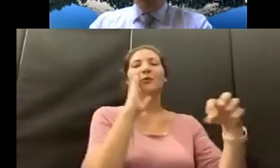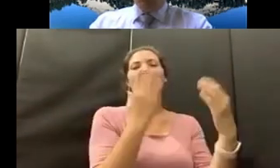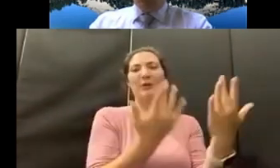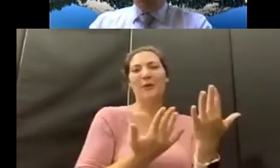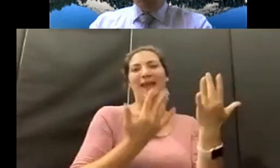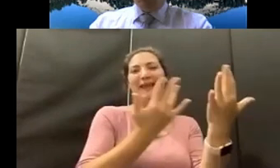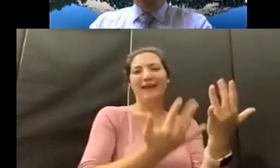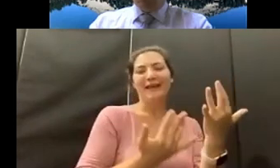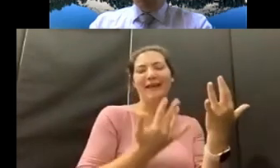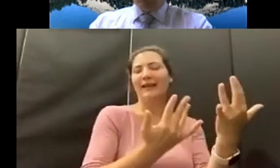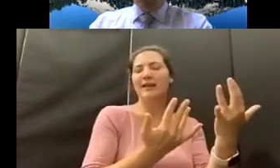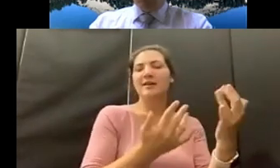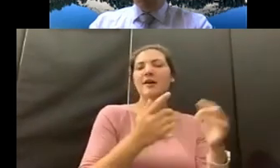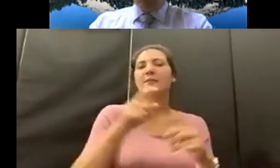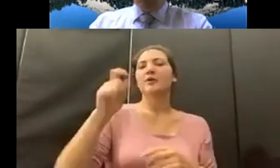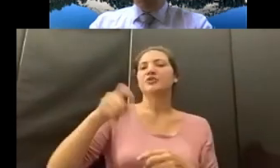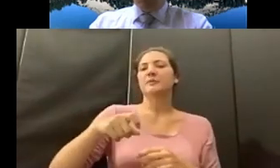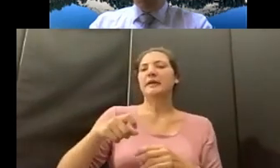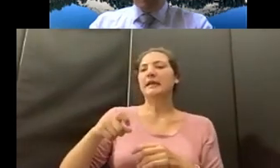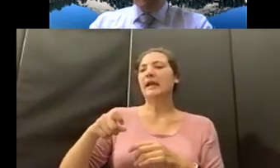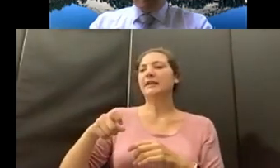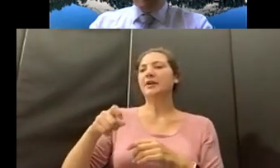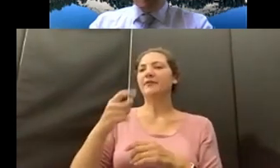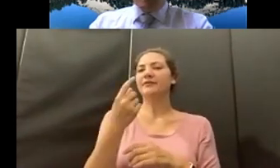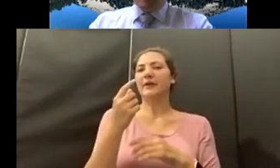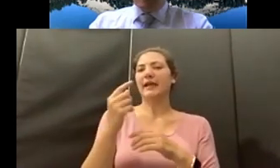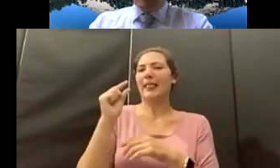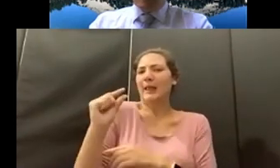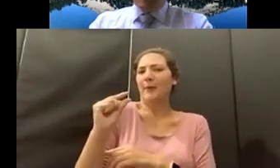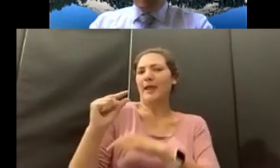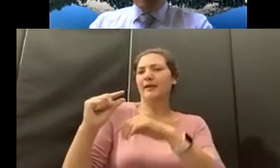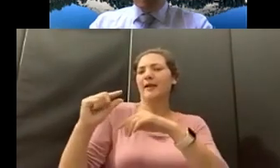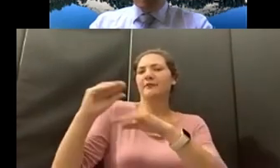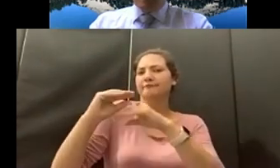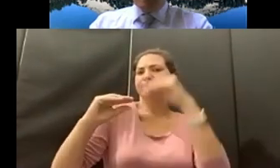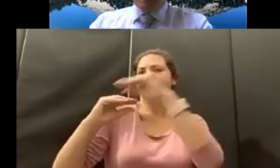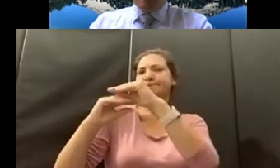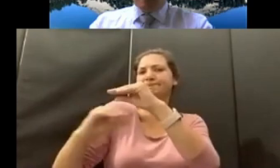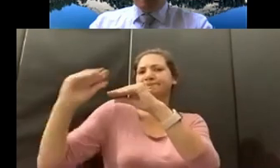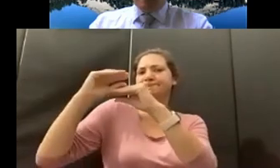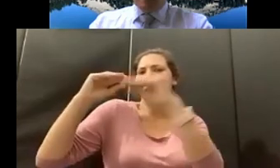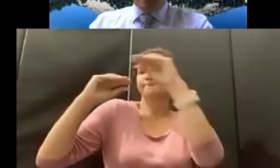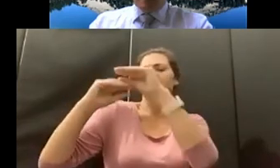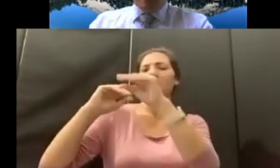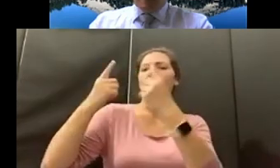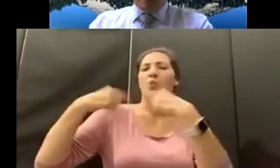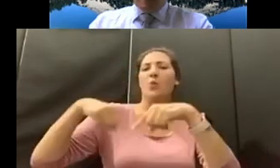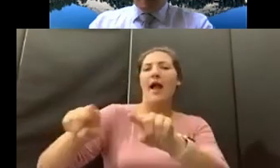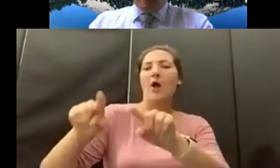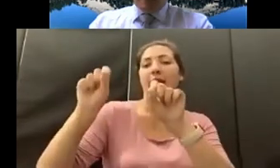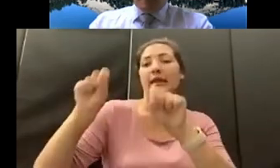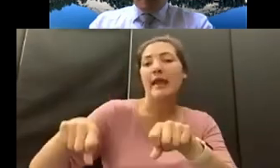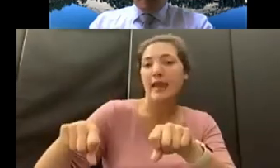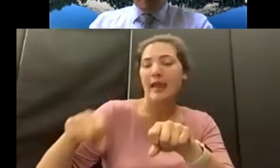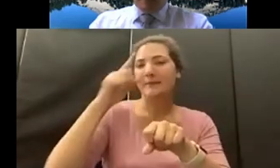it as we can because we still have so many people that are displaced from the campfire. Absolutely, and I believe